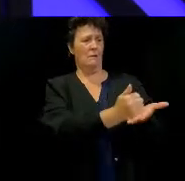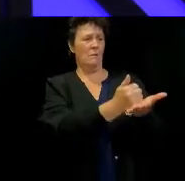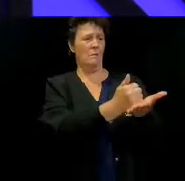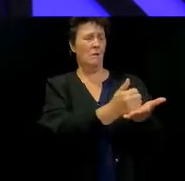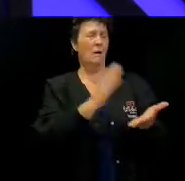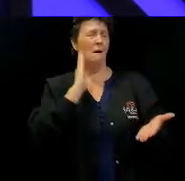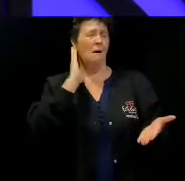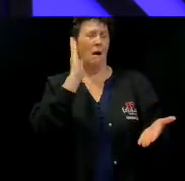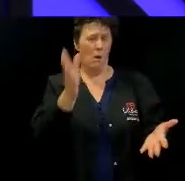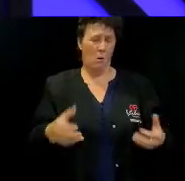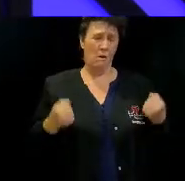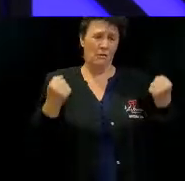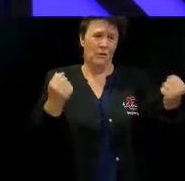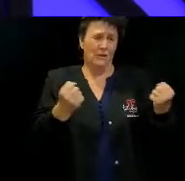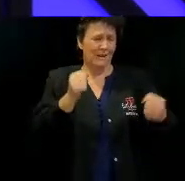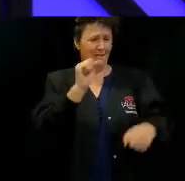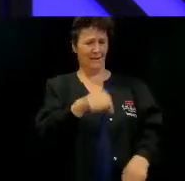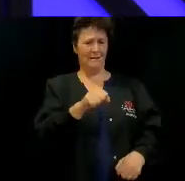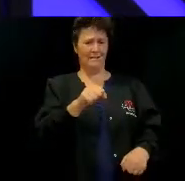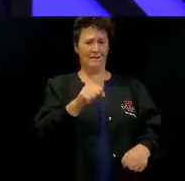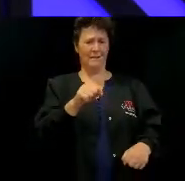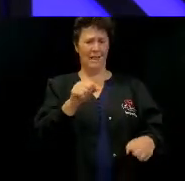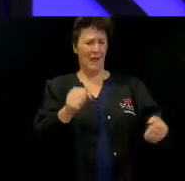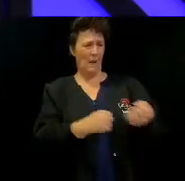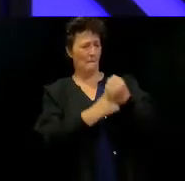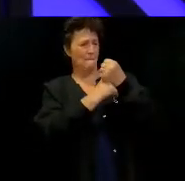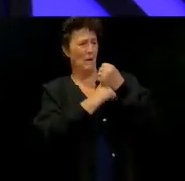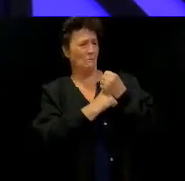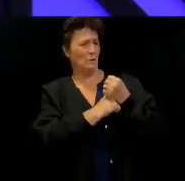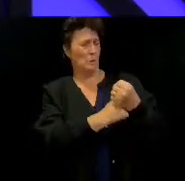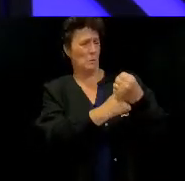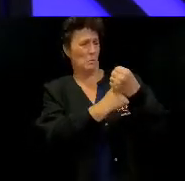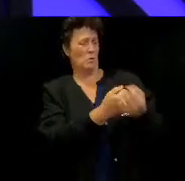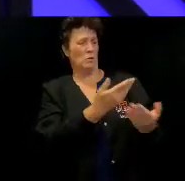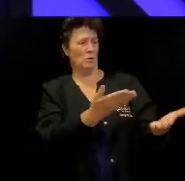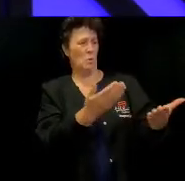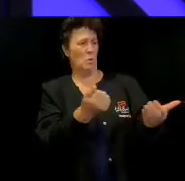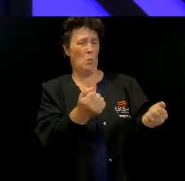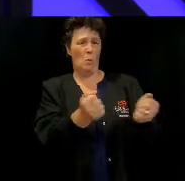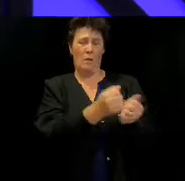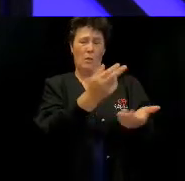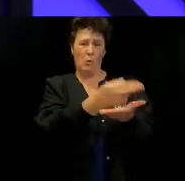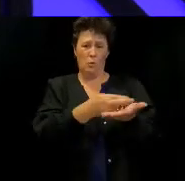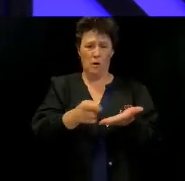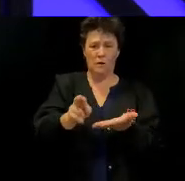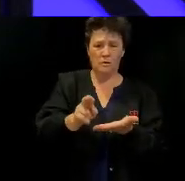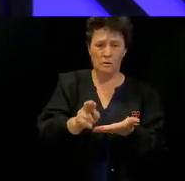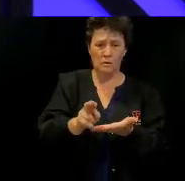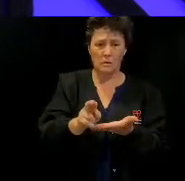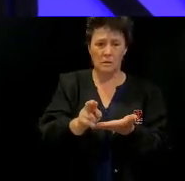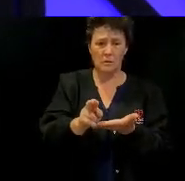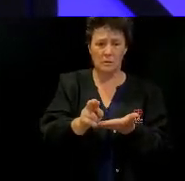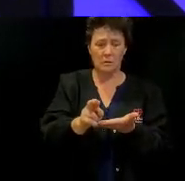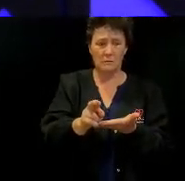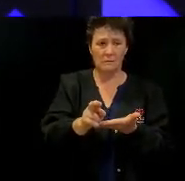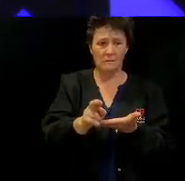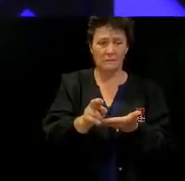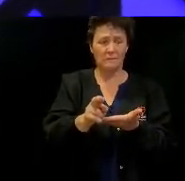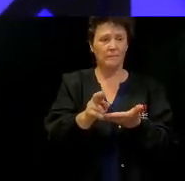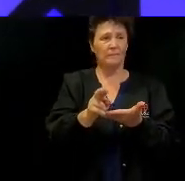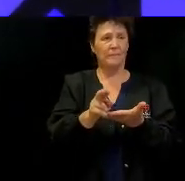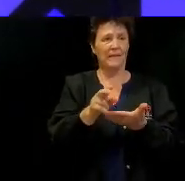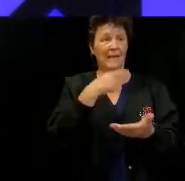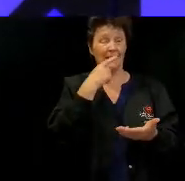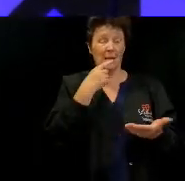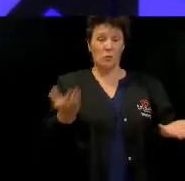you. Yes, I will uphold you by the right hand of my righteousness. I love that scripture. It says